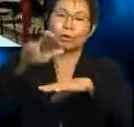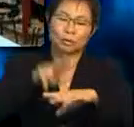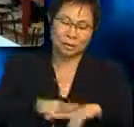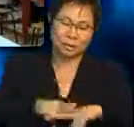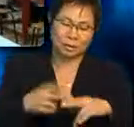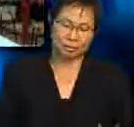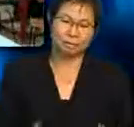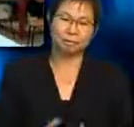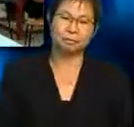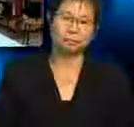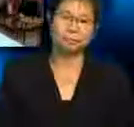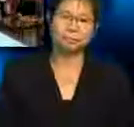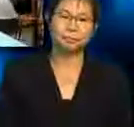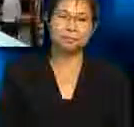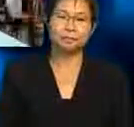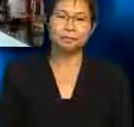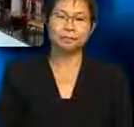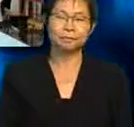now.